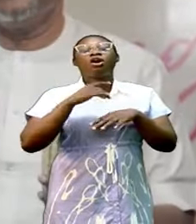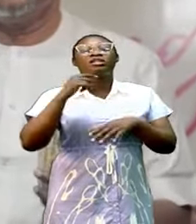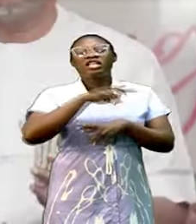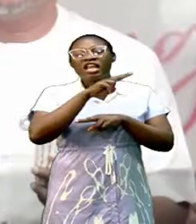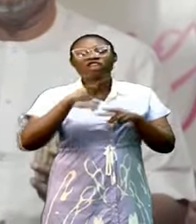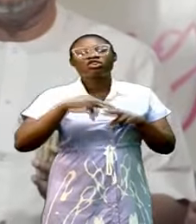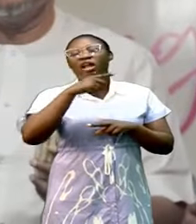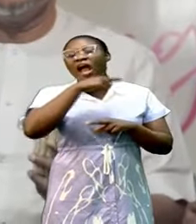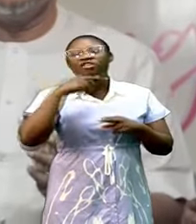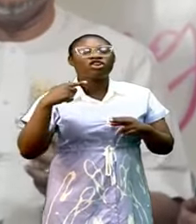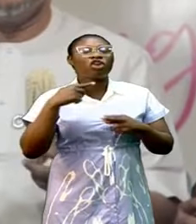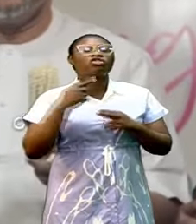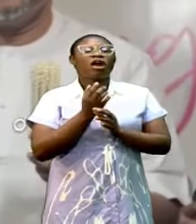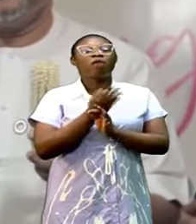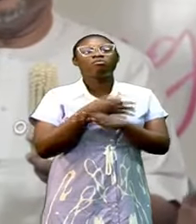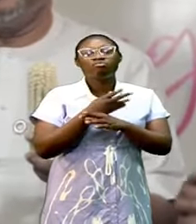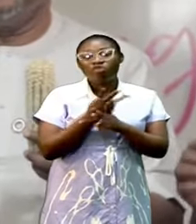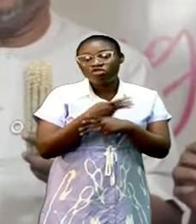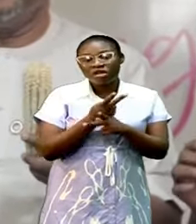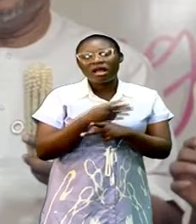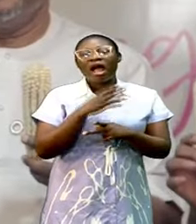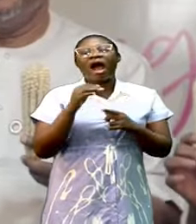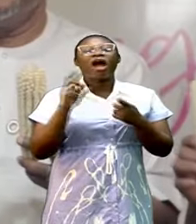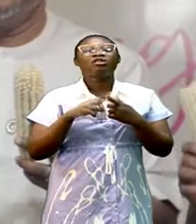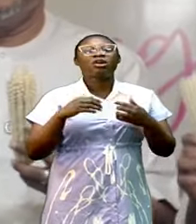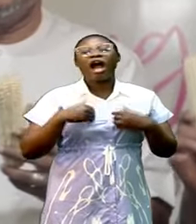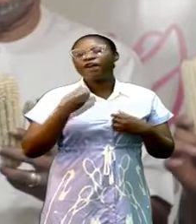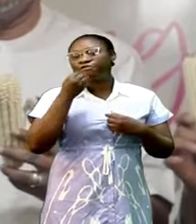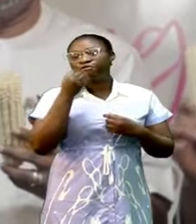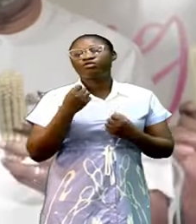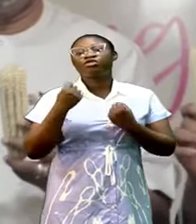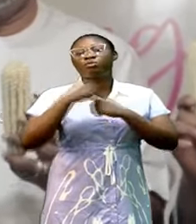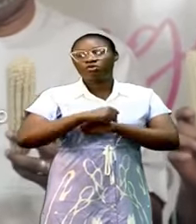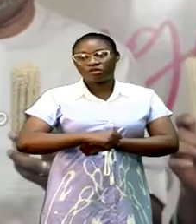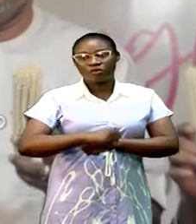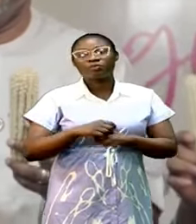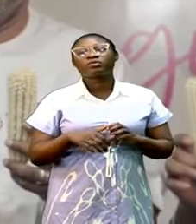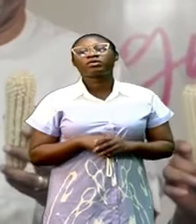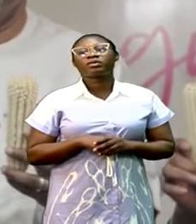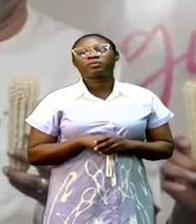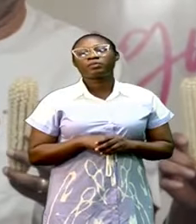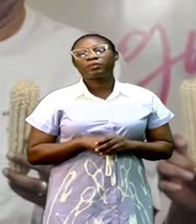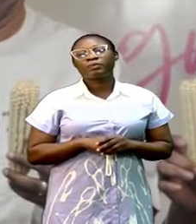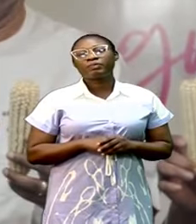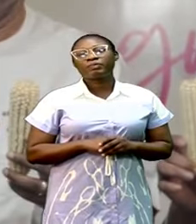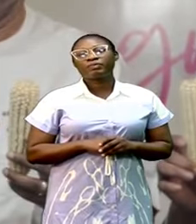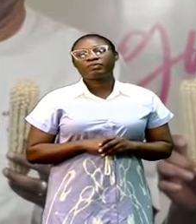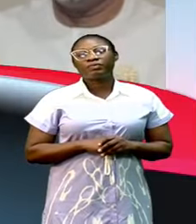productivity and fortify food security. Justin Bemunye.